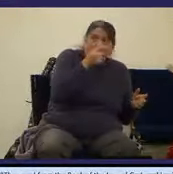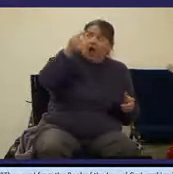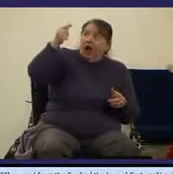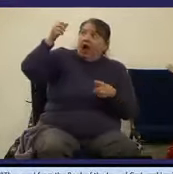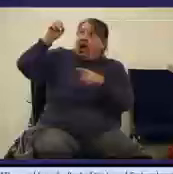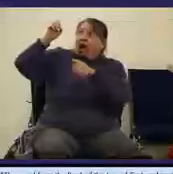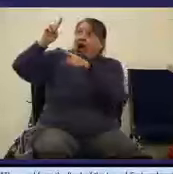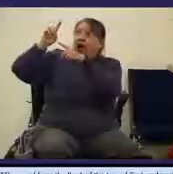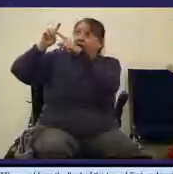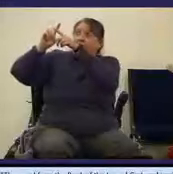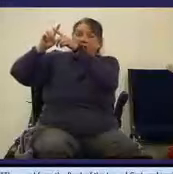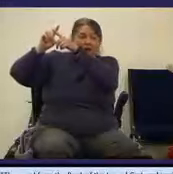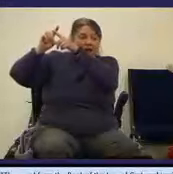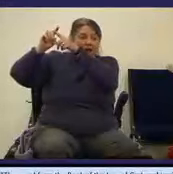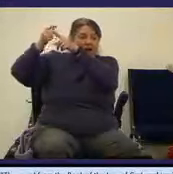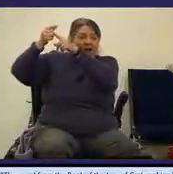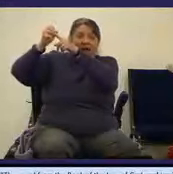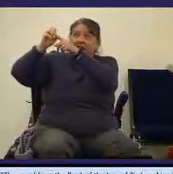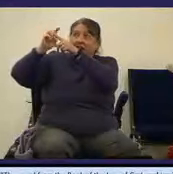God,